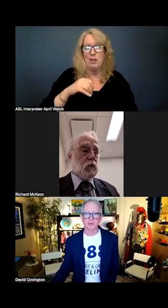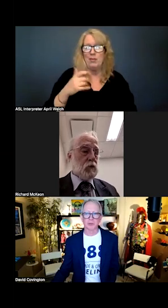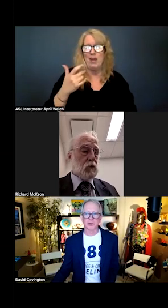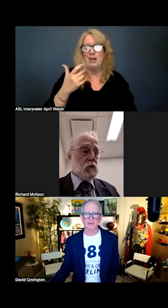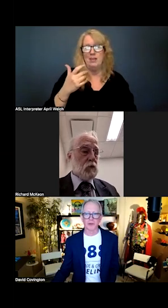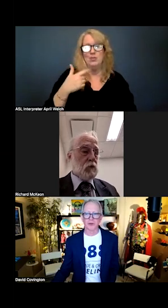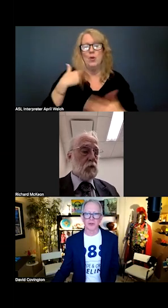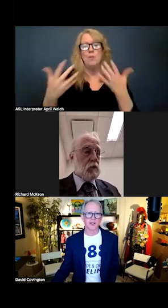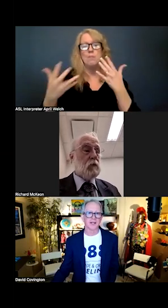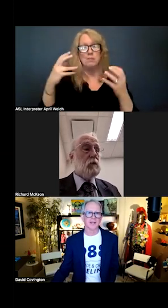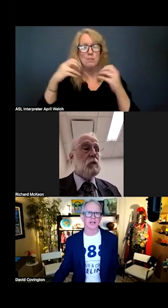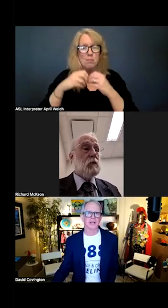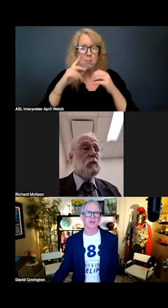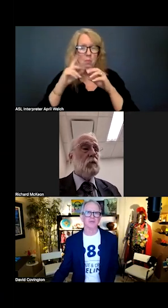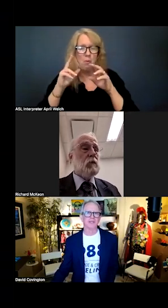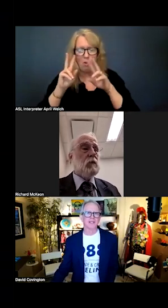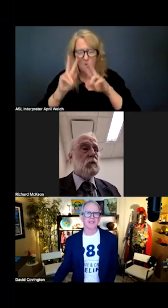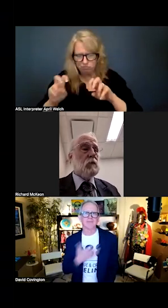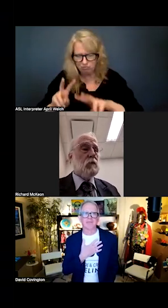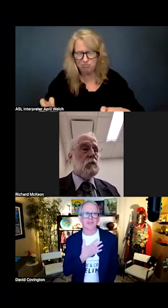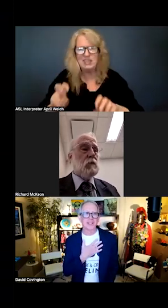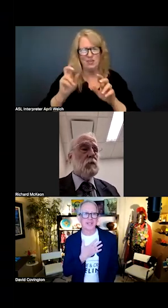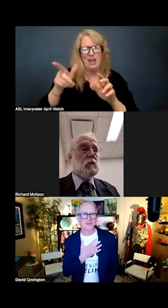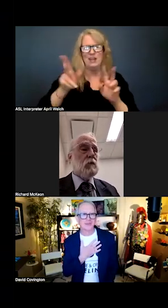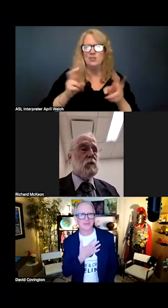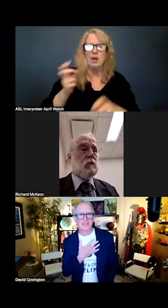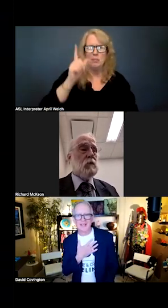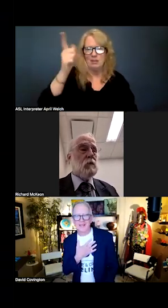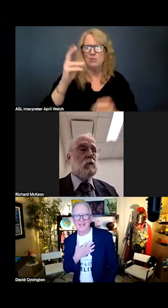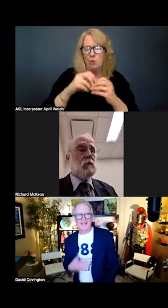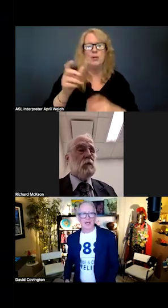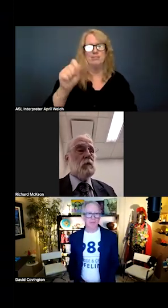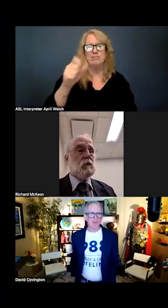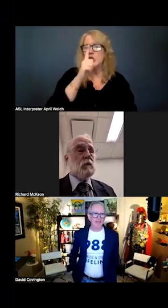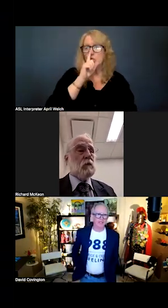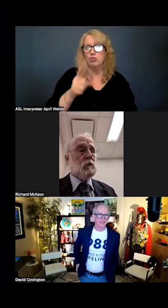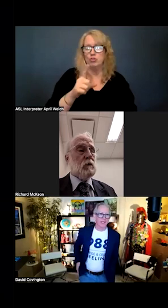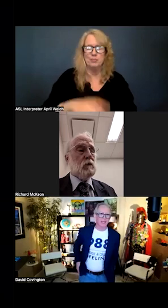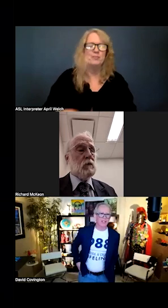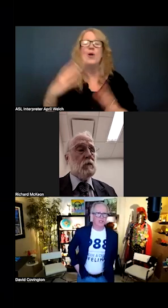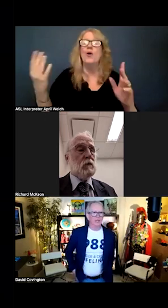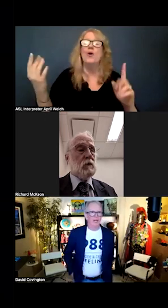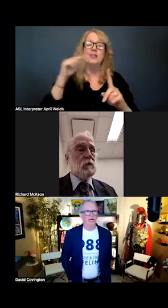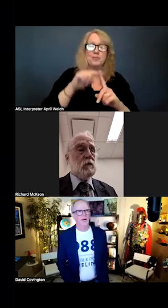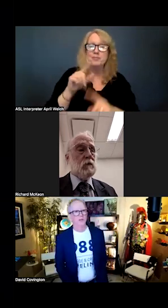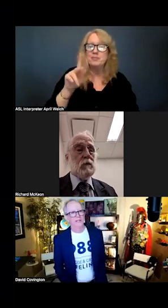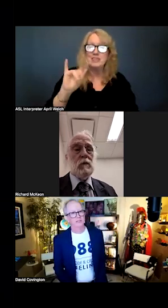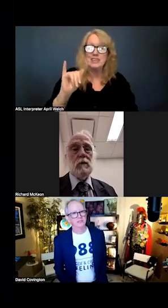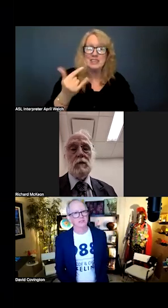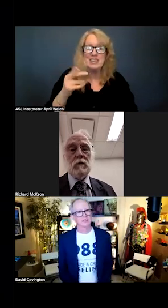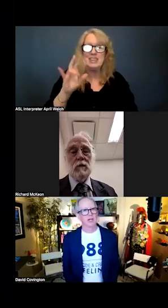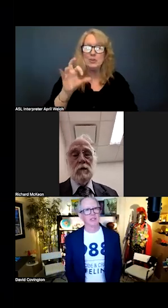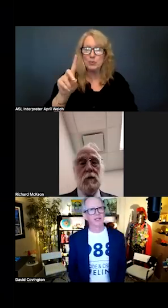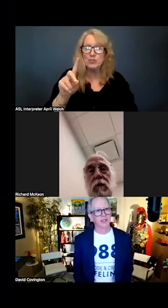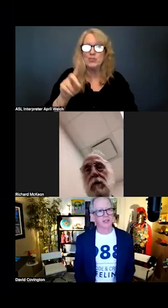want to explore further, April. For sure. Thank David. you. Thank you. And back to King Richard, our